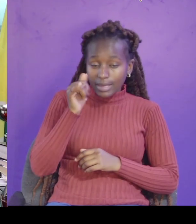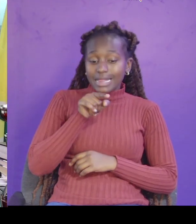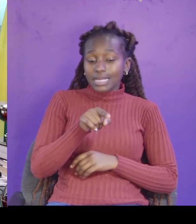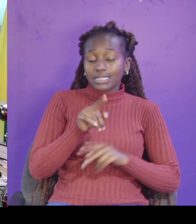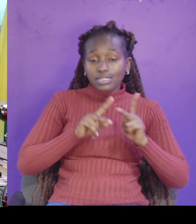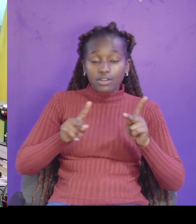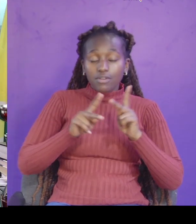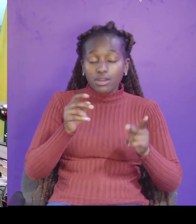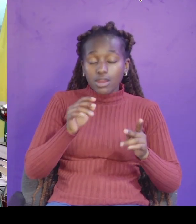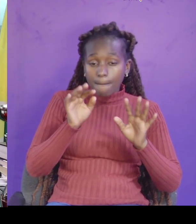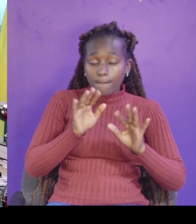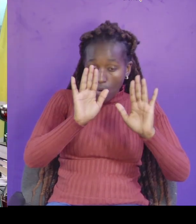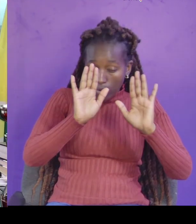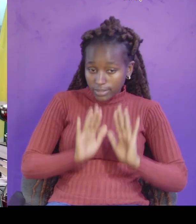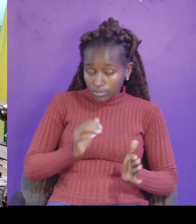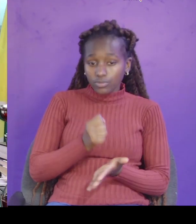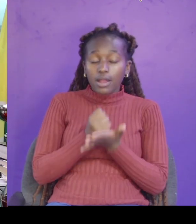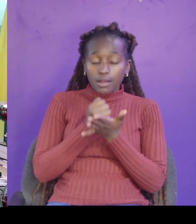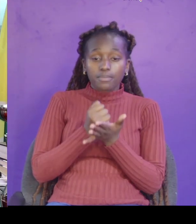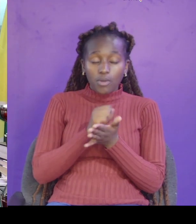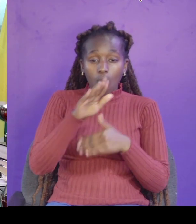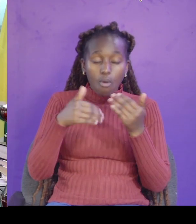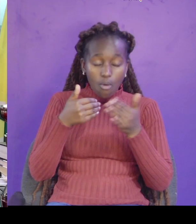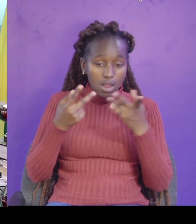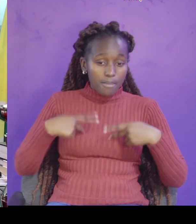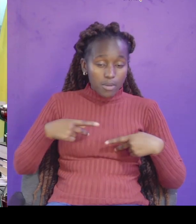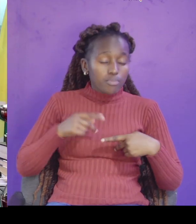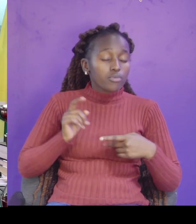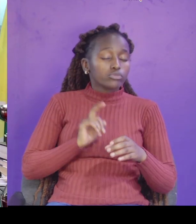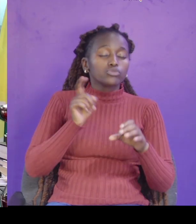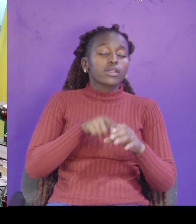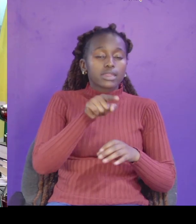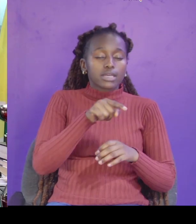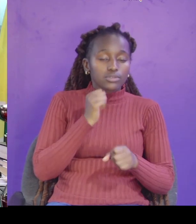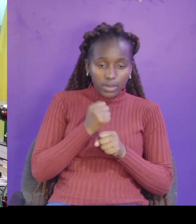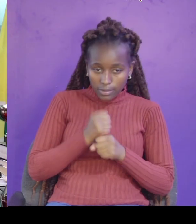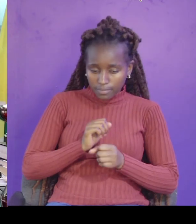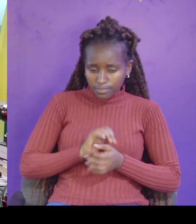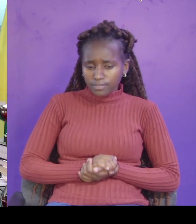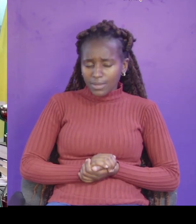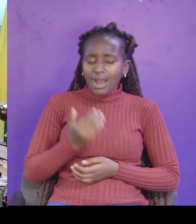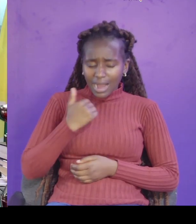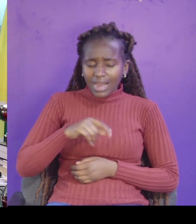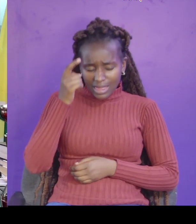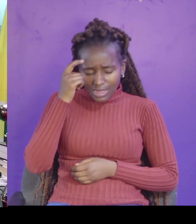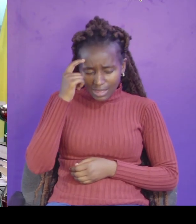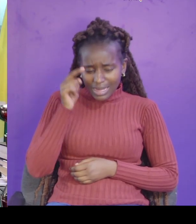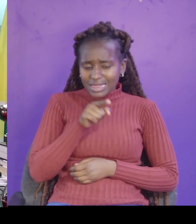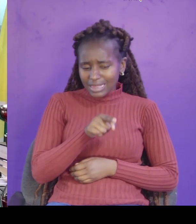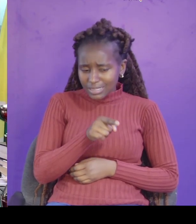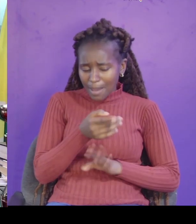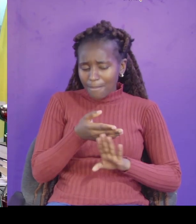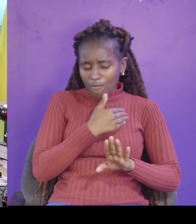them be part of this. It's something I think personally I had overlooked into it, but I'll take it